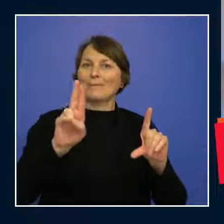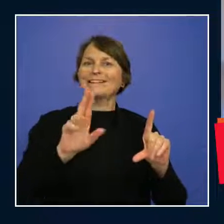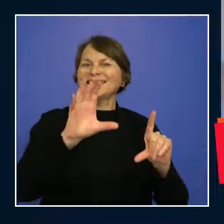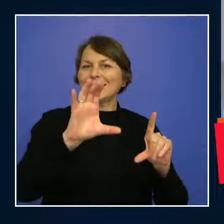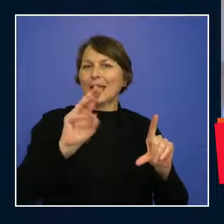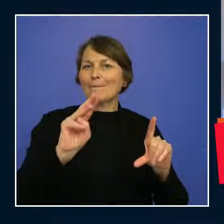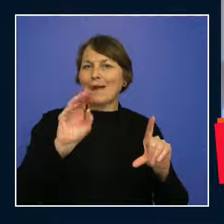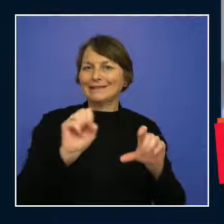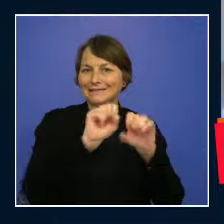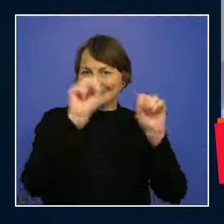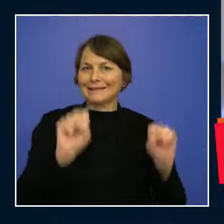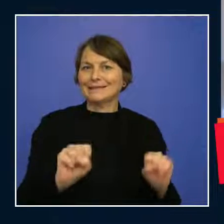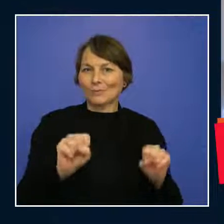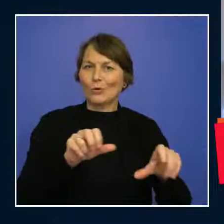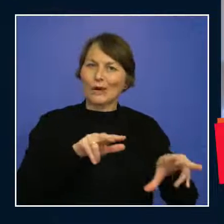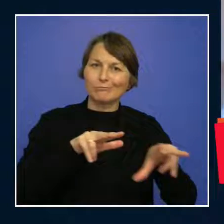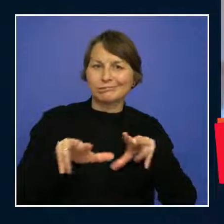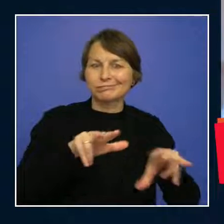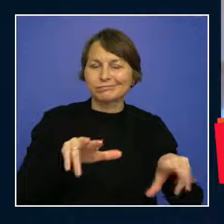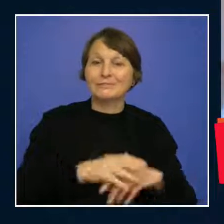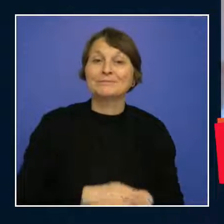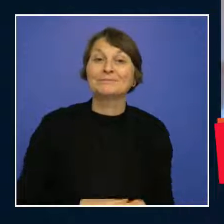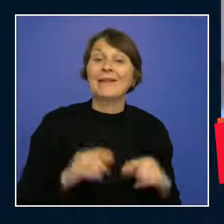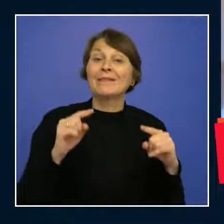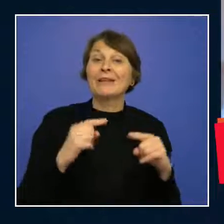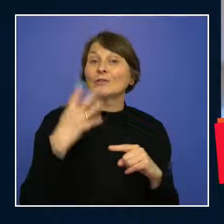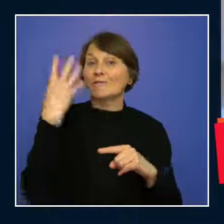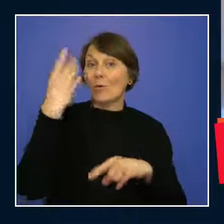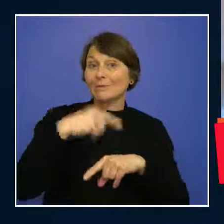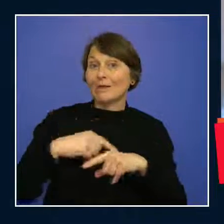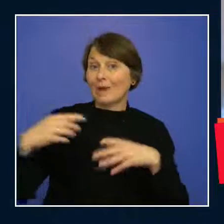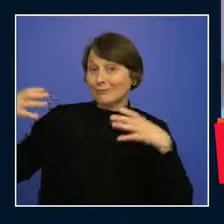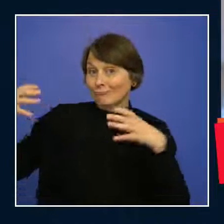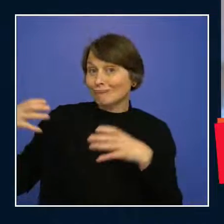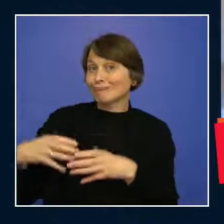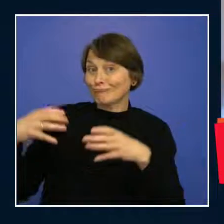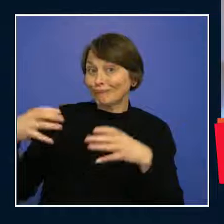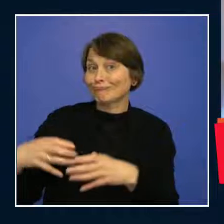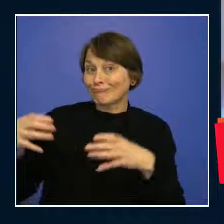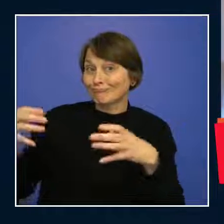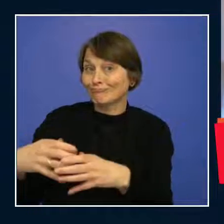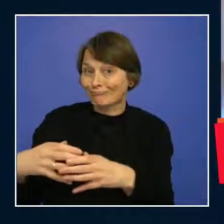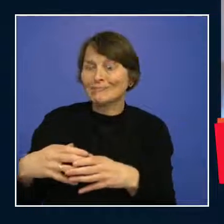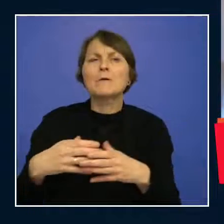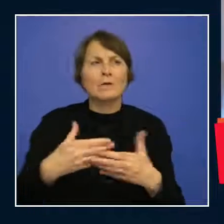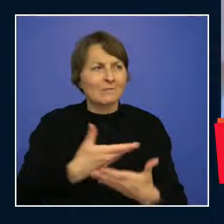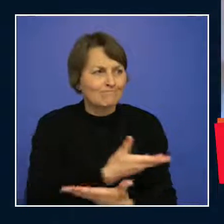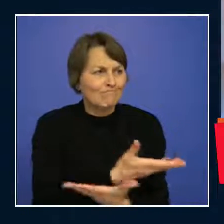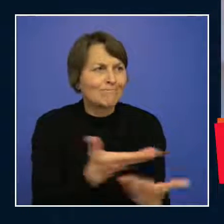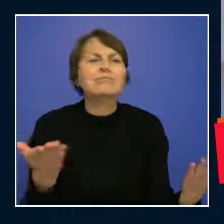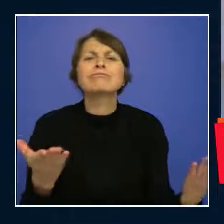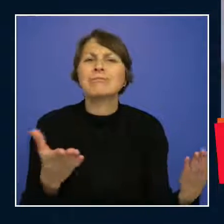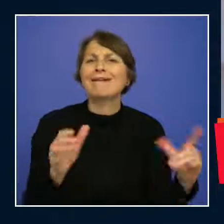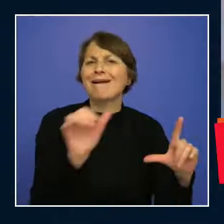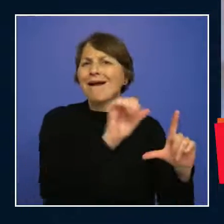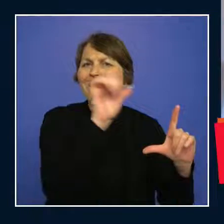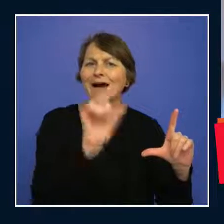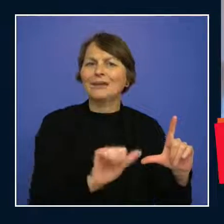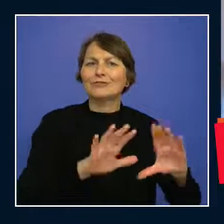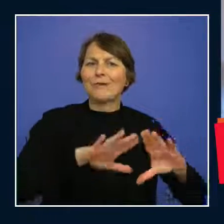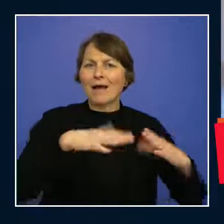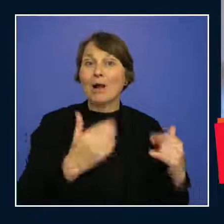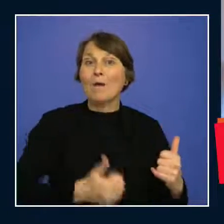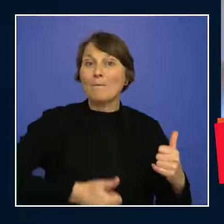Our Azure Snack series contains 4 episodes where we take you on a journey through the Azure landscape and dive into the components needed to